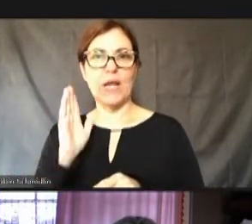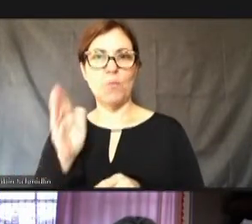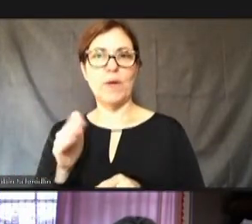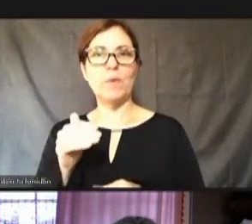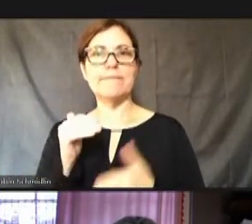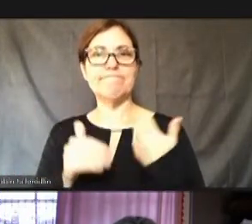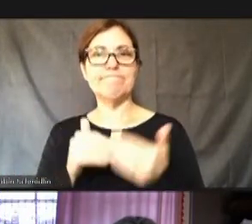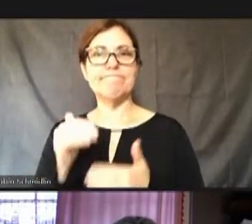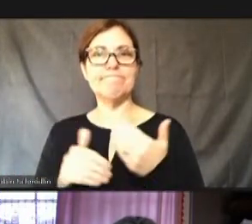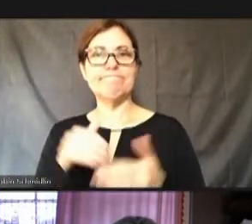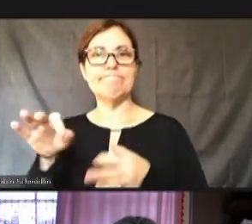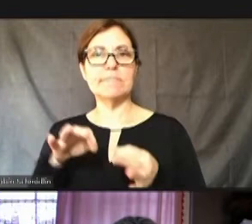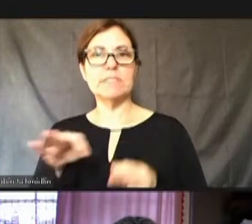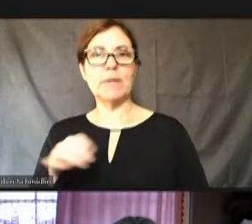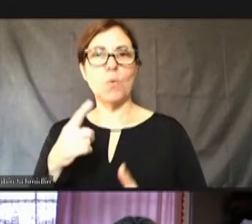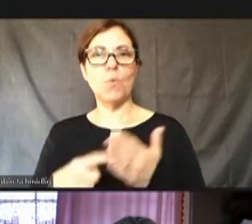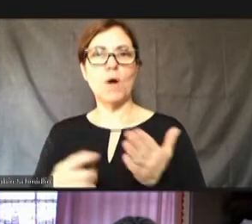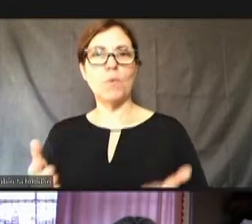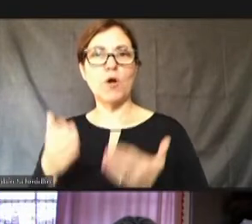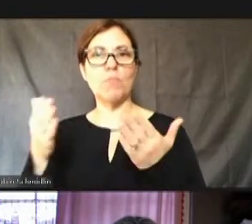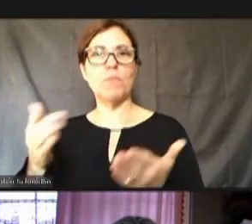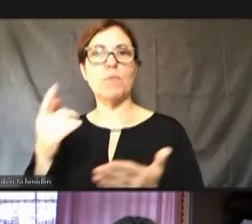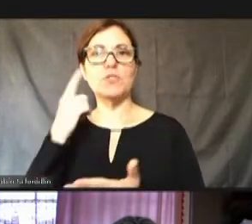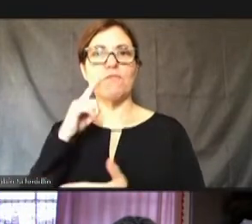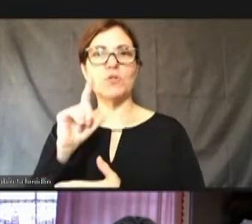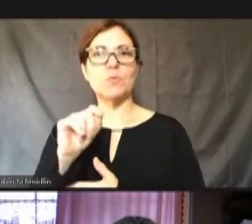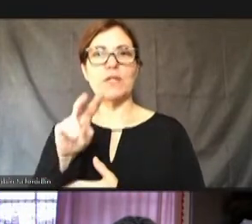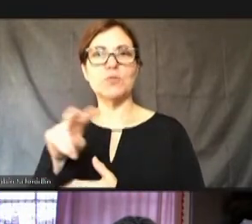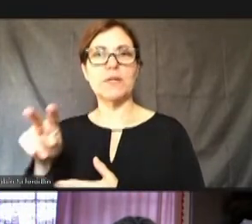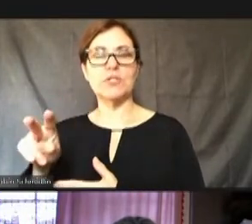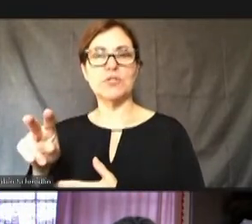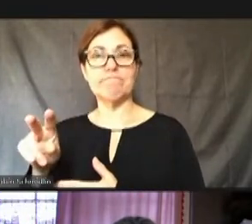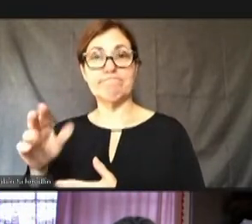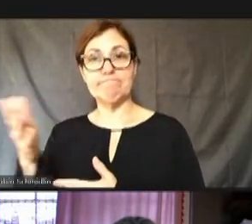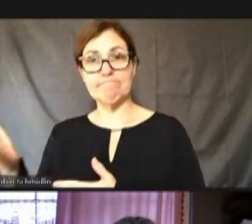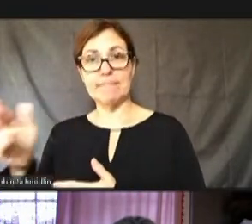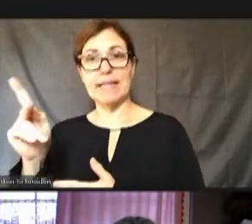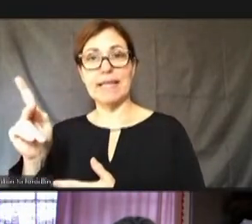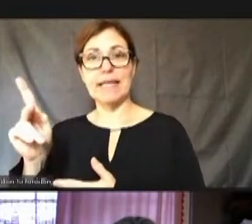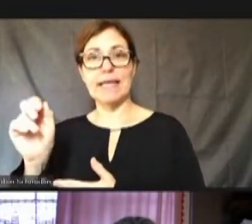for 2022. Karen? Thank you, Arletta.